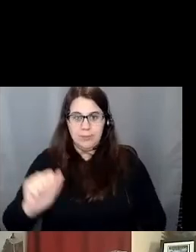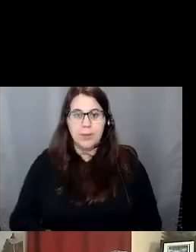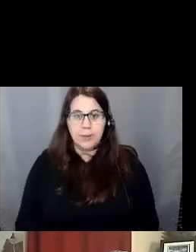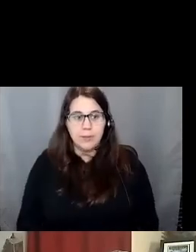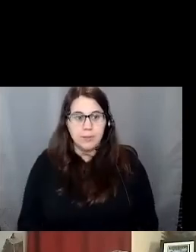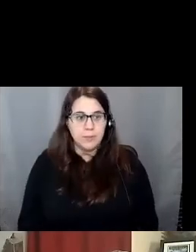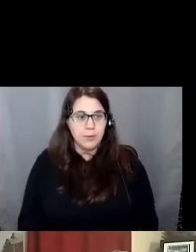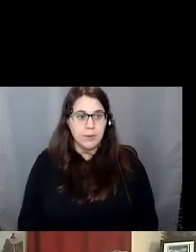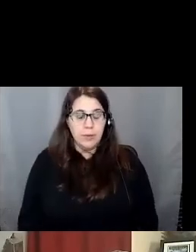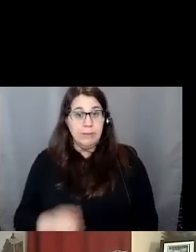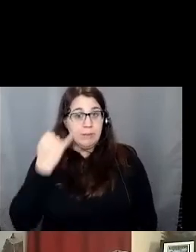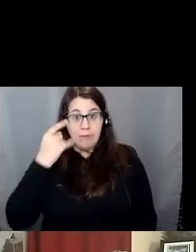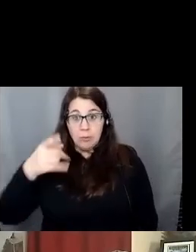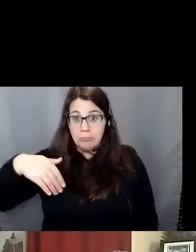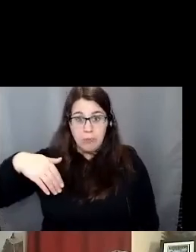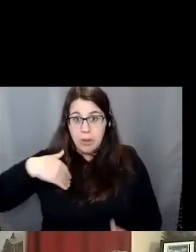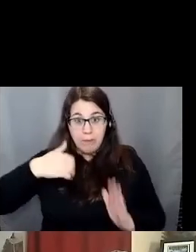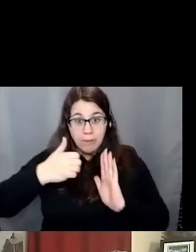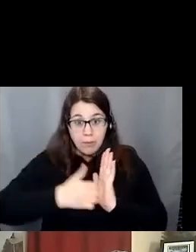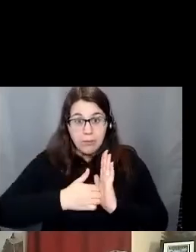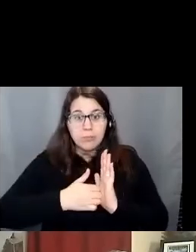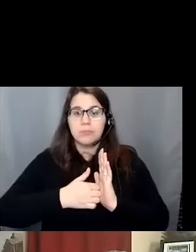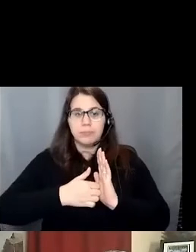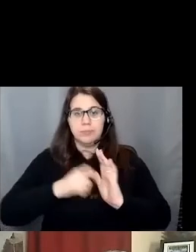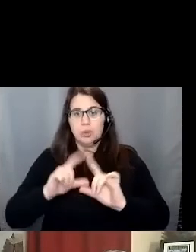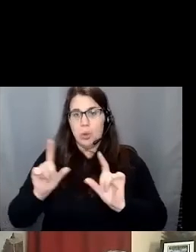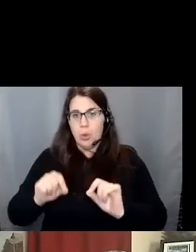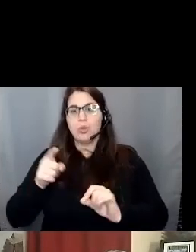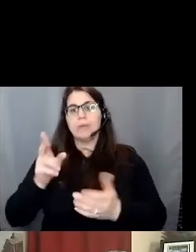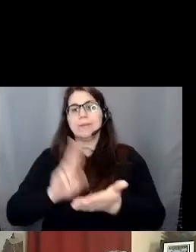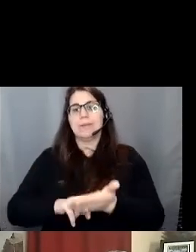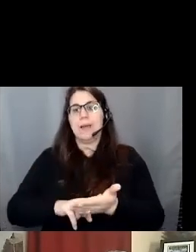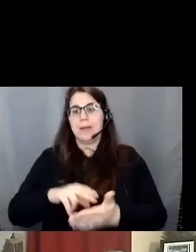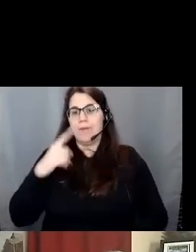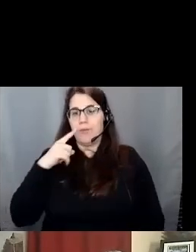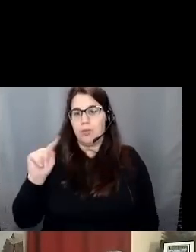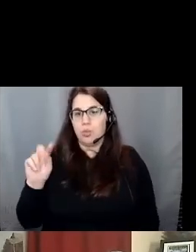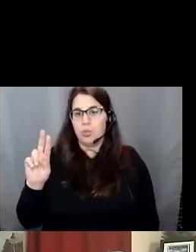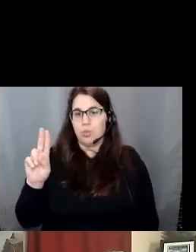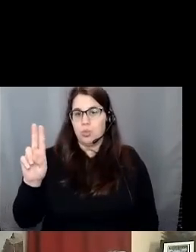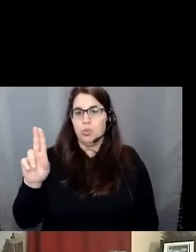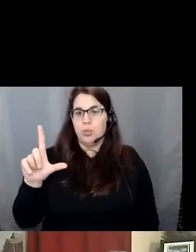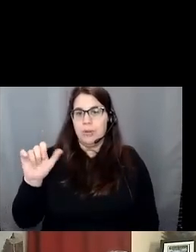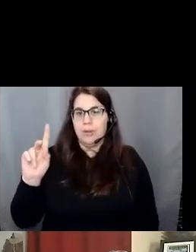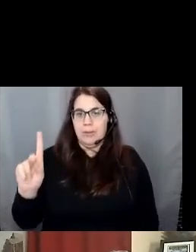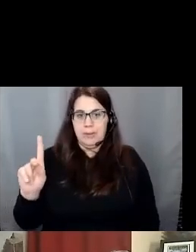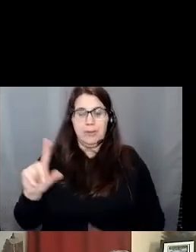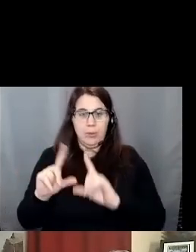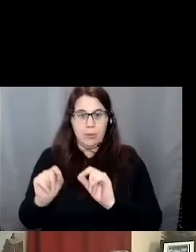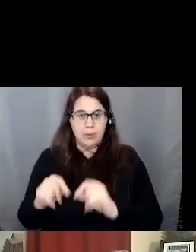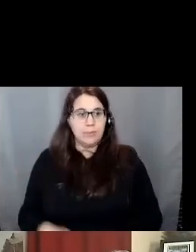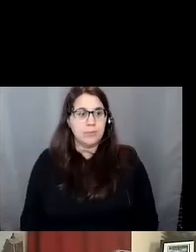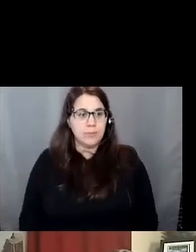And if you don't have a card, you go ahead and click on the sign up for the TrueLink card. And when you do that, what it does is it takes you out